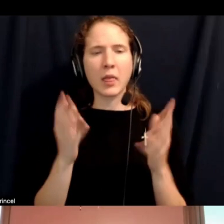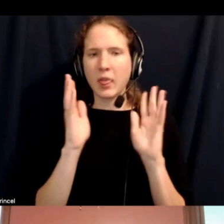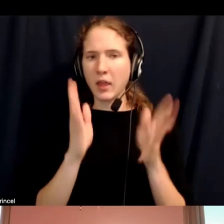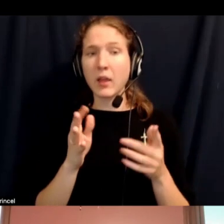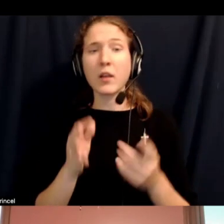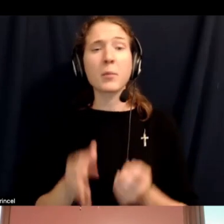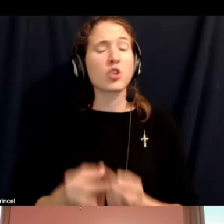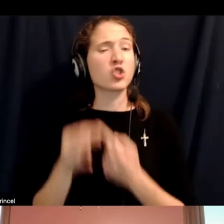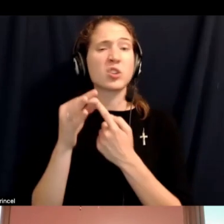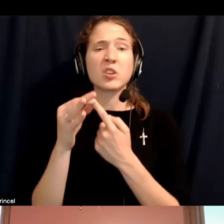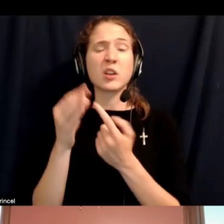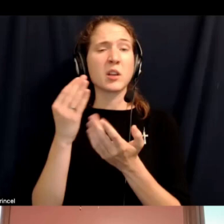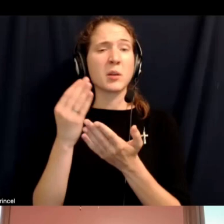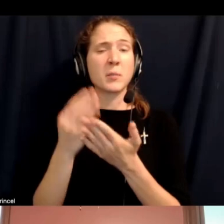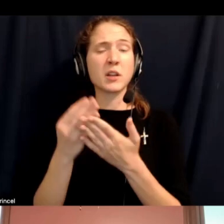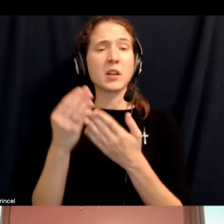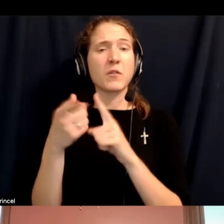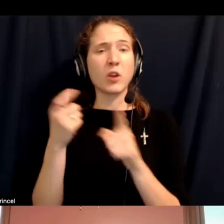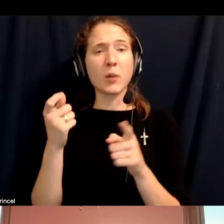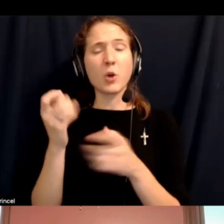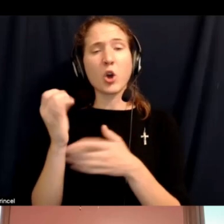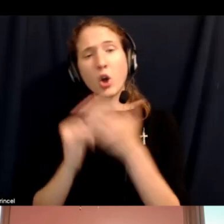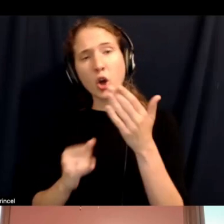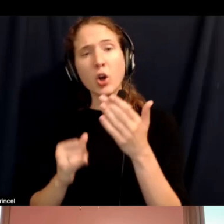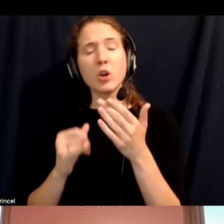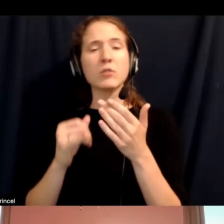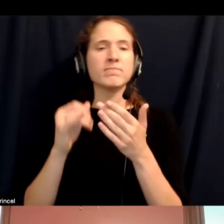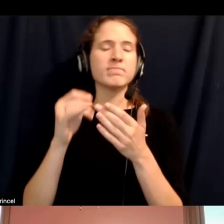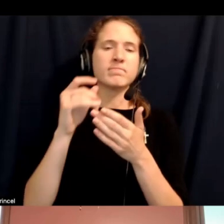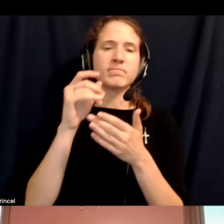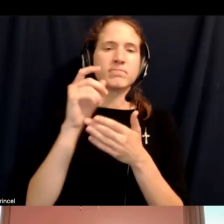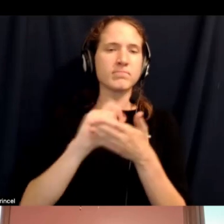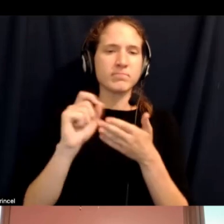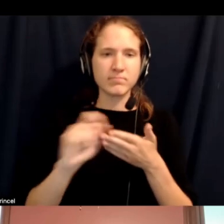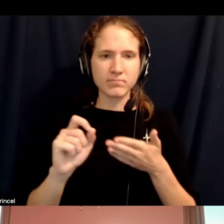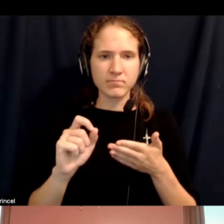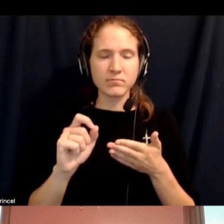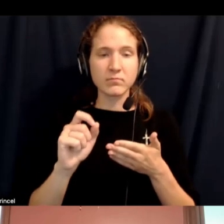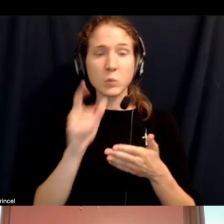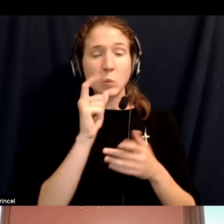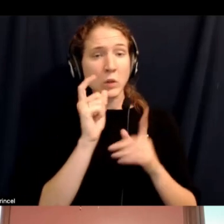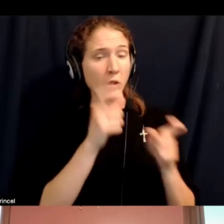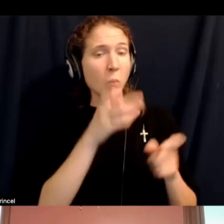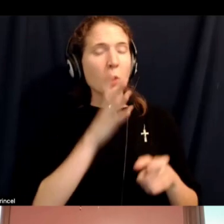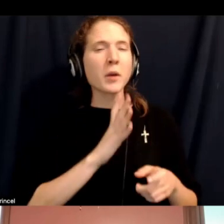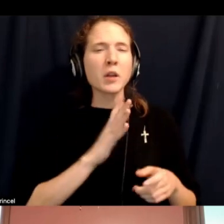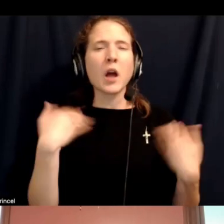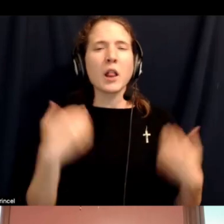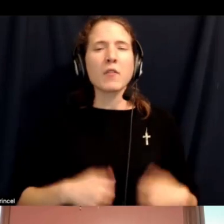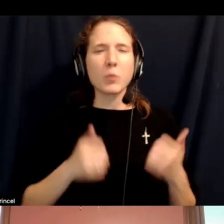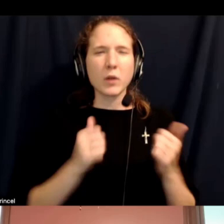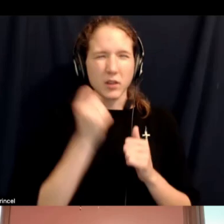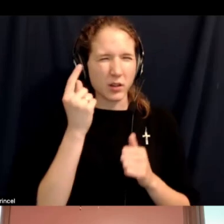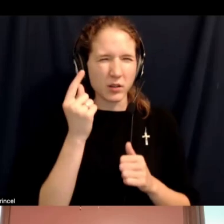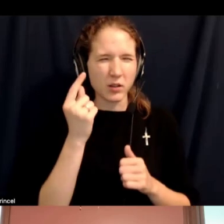estate, in the hands of a young woman who had lived with him, not as a lover because he was gay. He had a long-time male